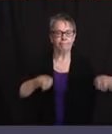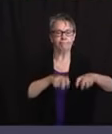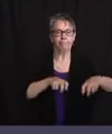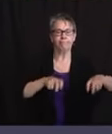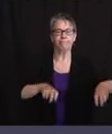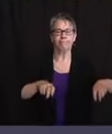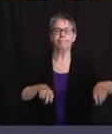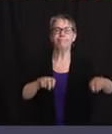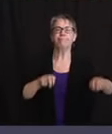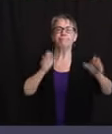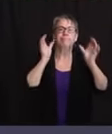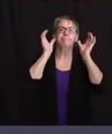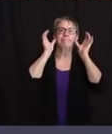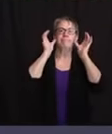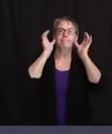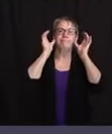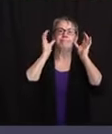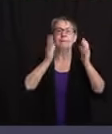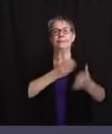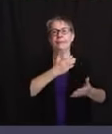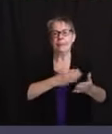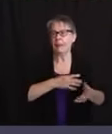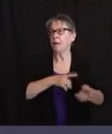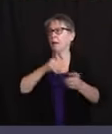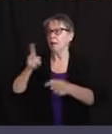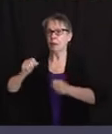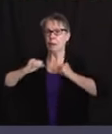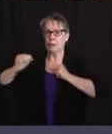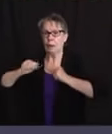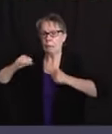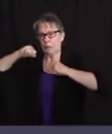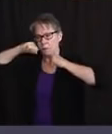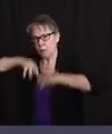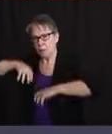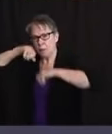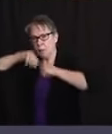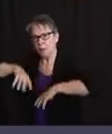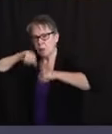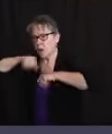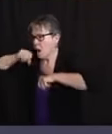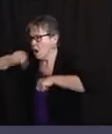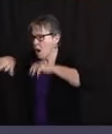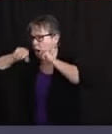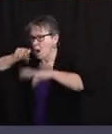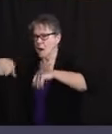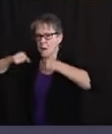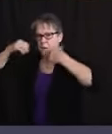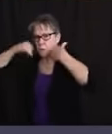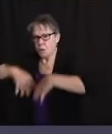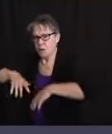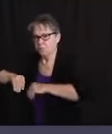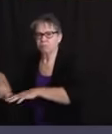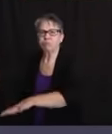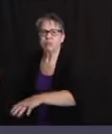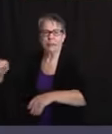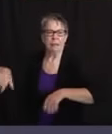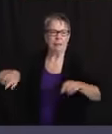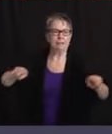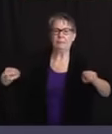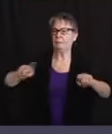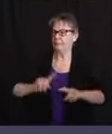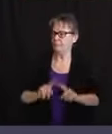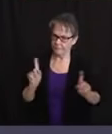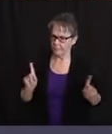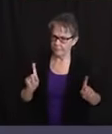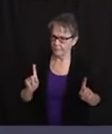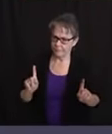have an answer on whether folks began certifying on the 24th, but we can get that answer to you. We also will have a